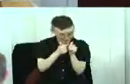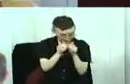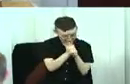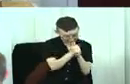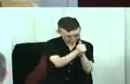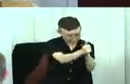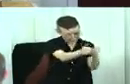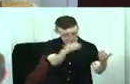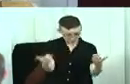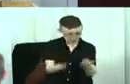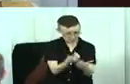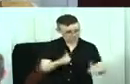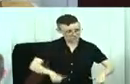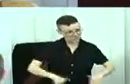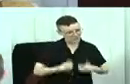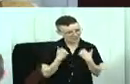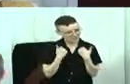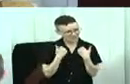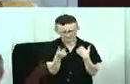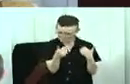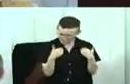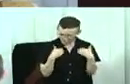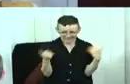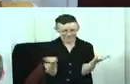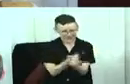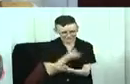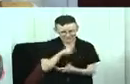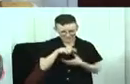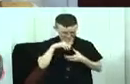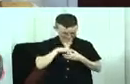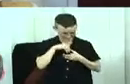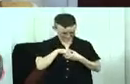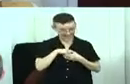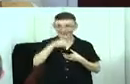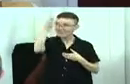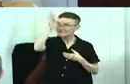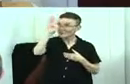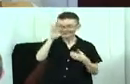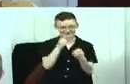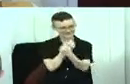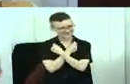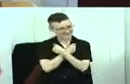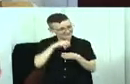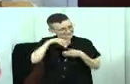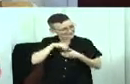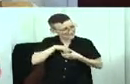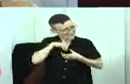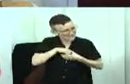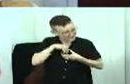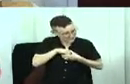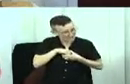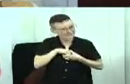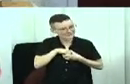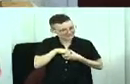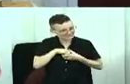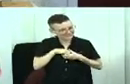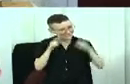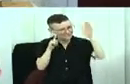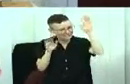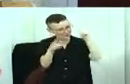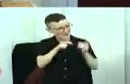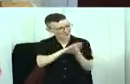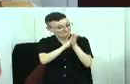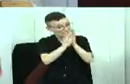new. That you have everything that you need. That God's love is there within you. May you be the power